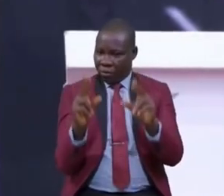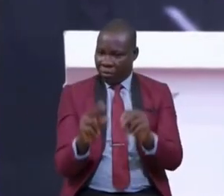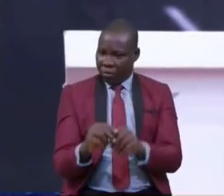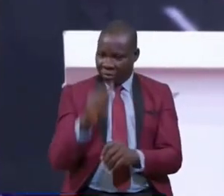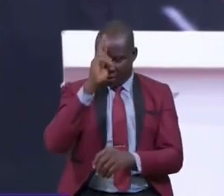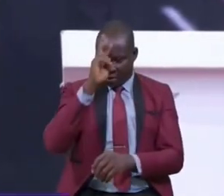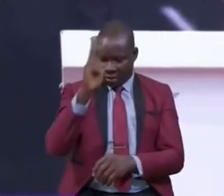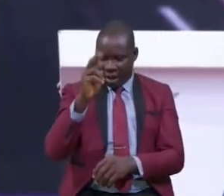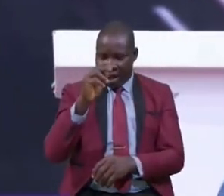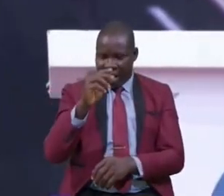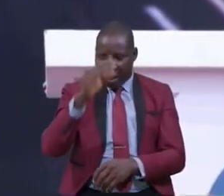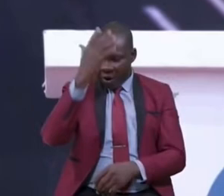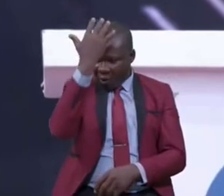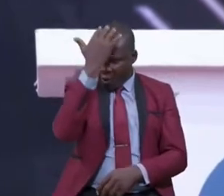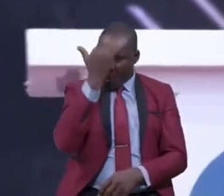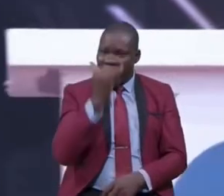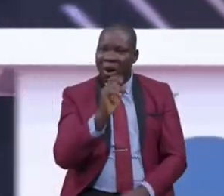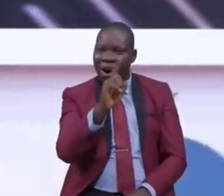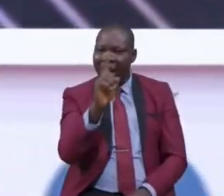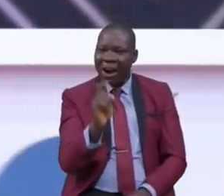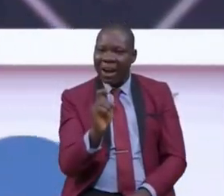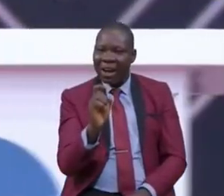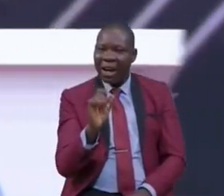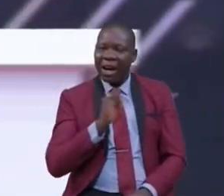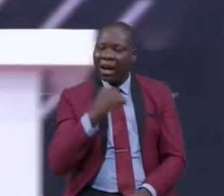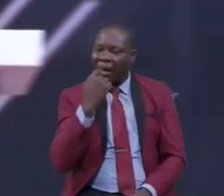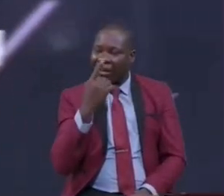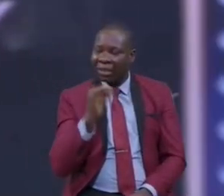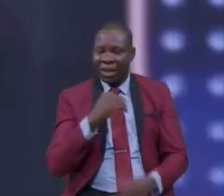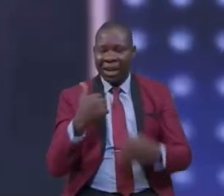"Why?" I said, "I have an assignment."